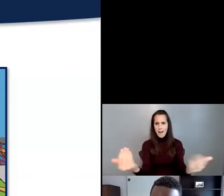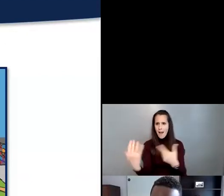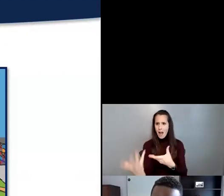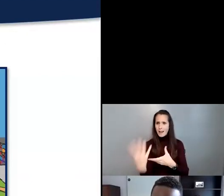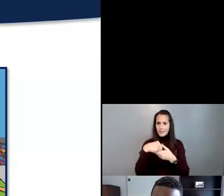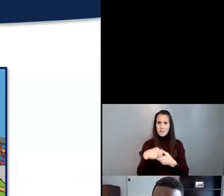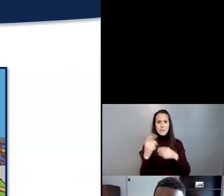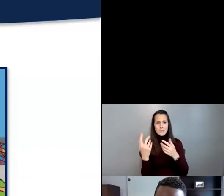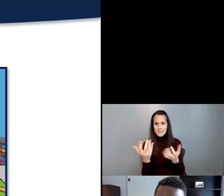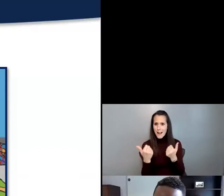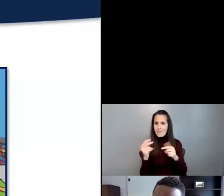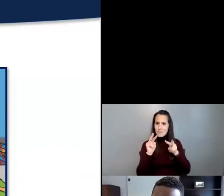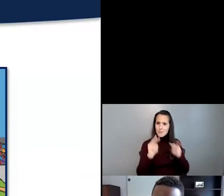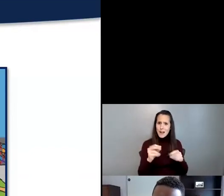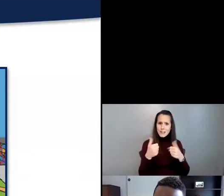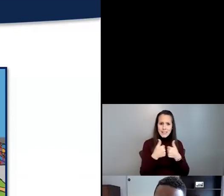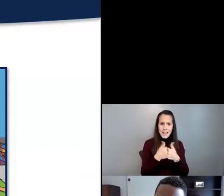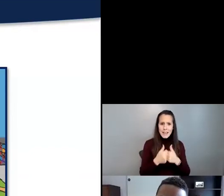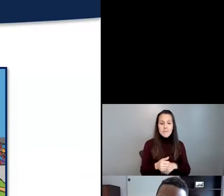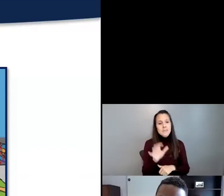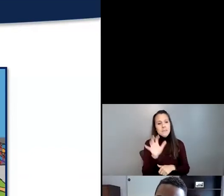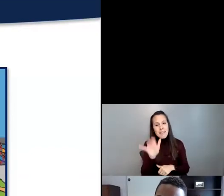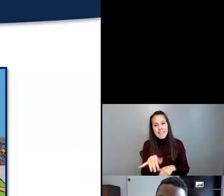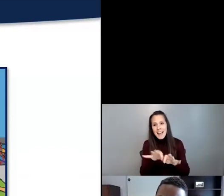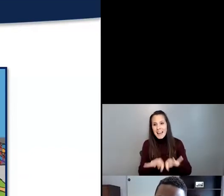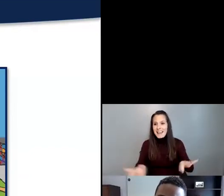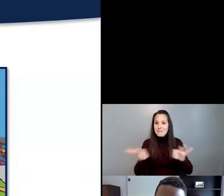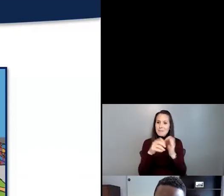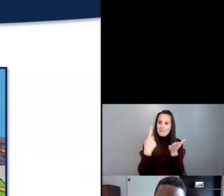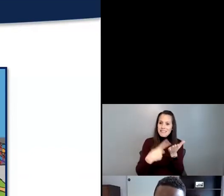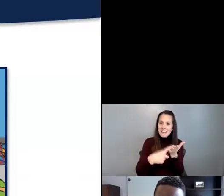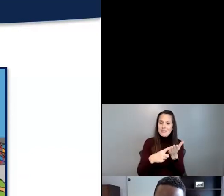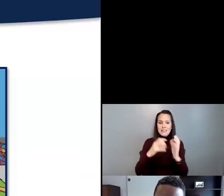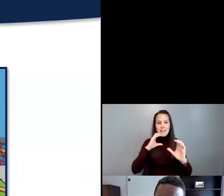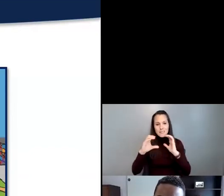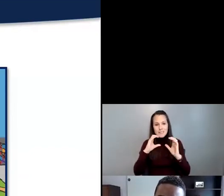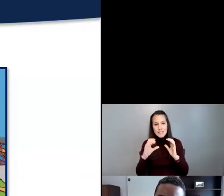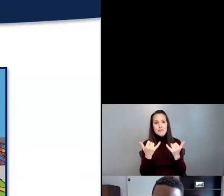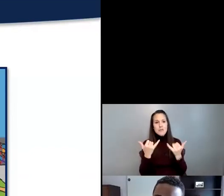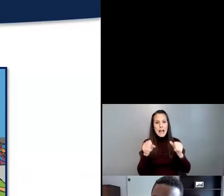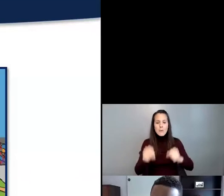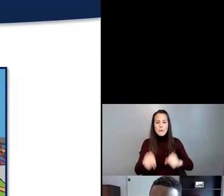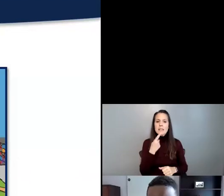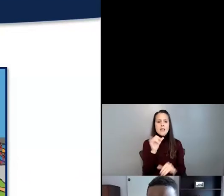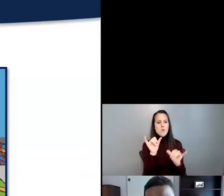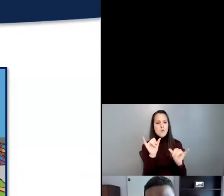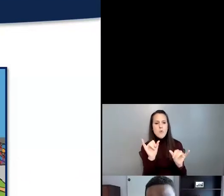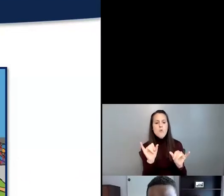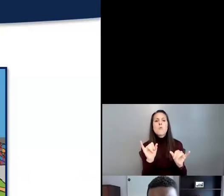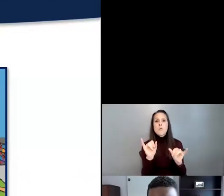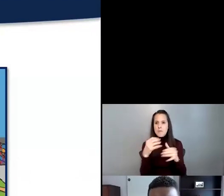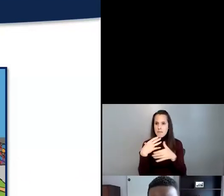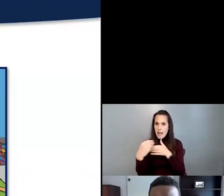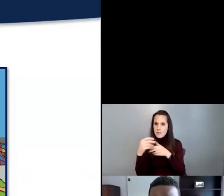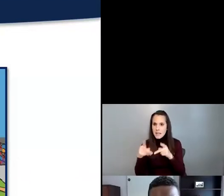games. And so when you have that conversation, then what you do is you then find a mutual goal to say, the people outside want to see in